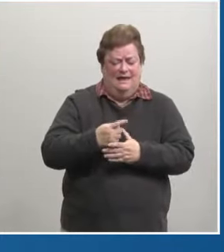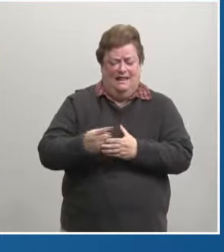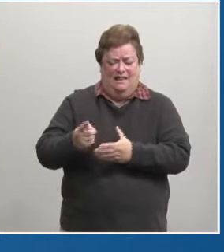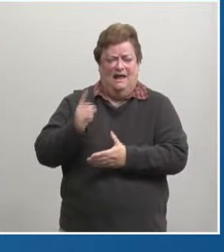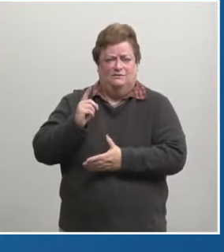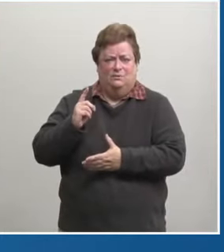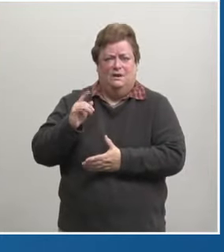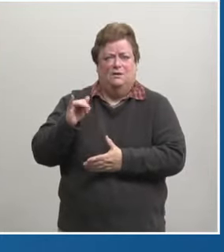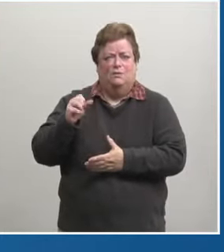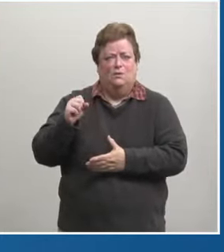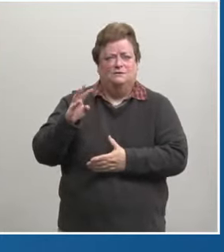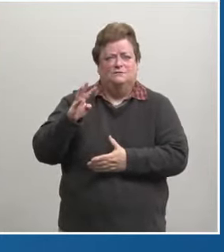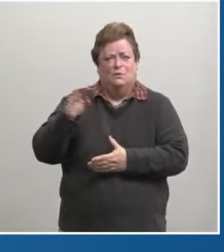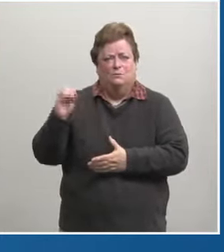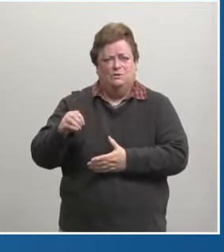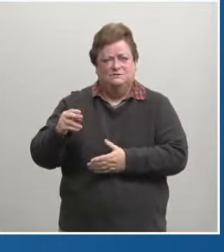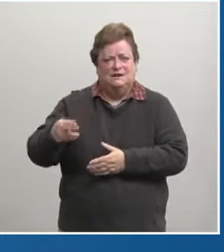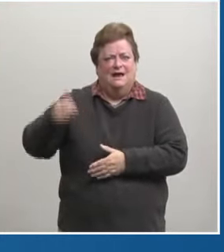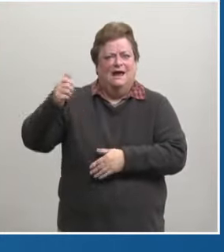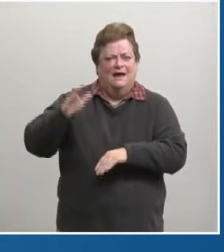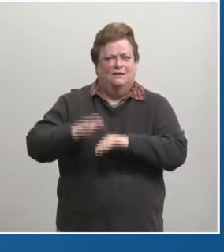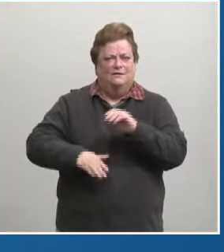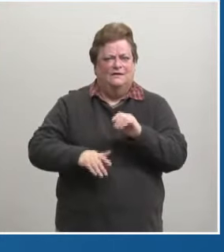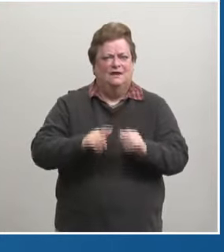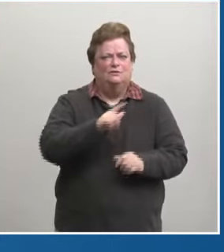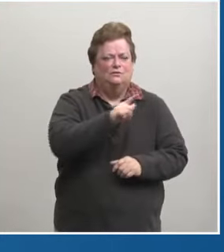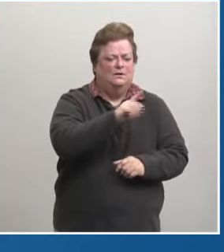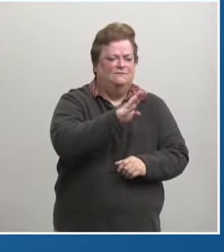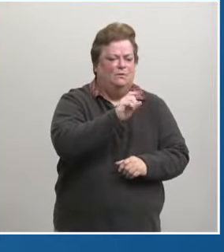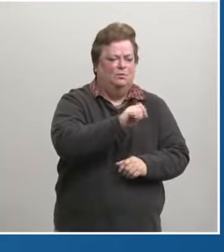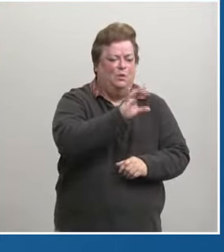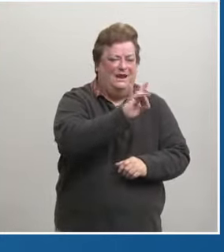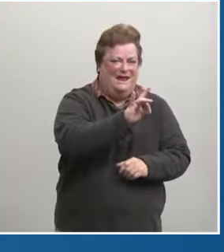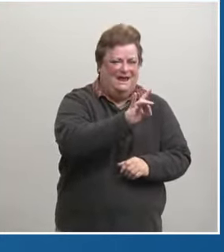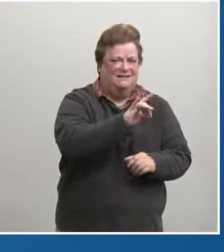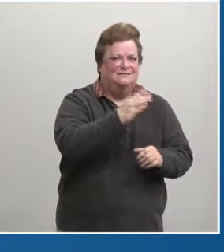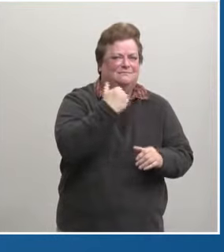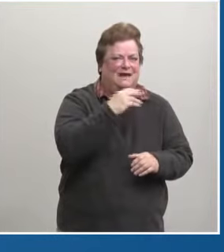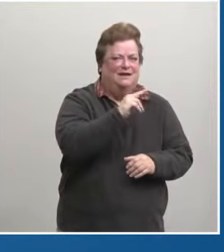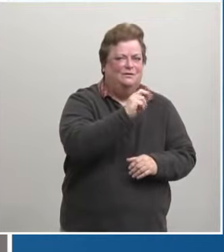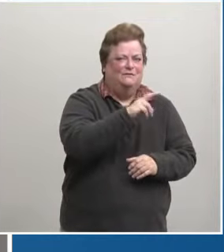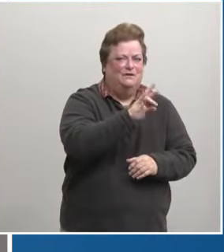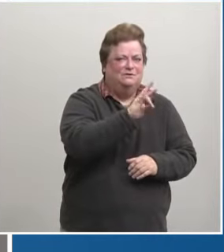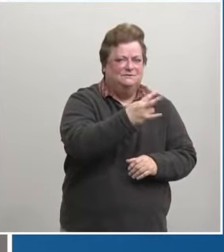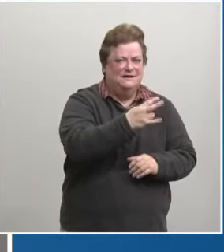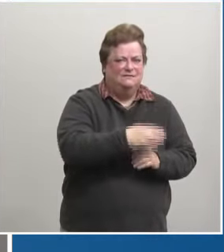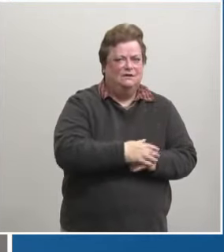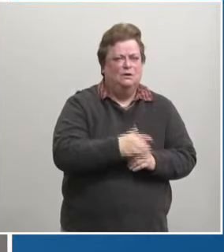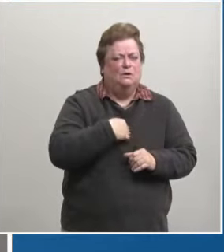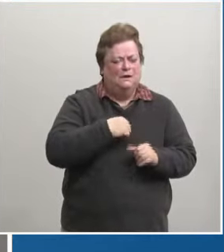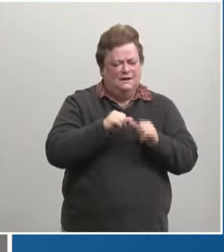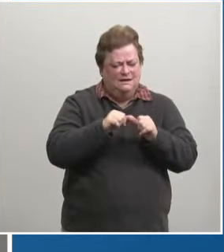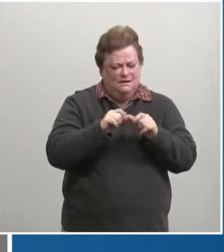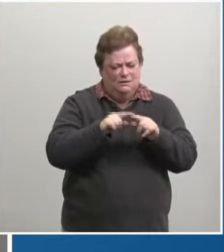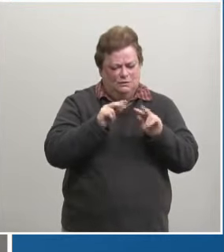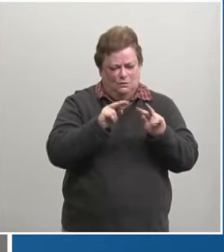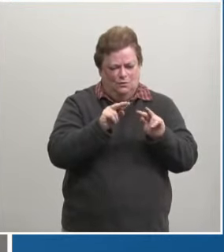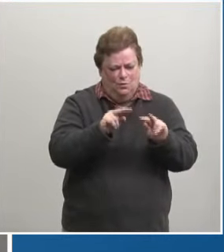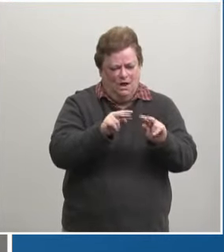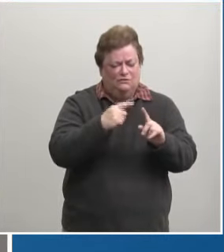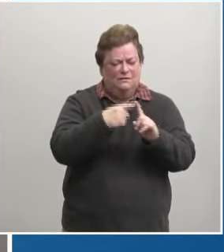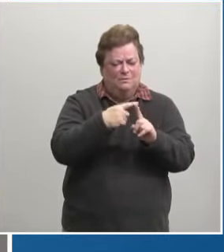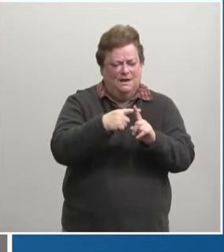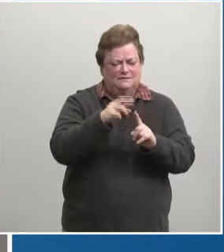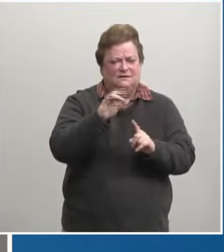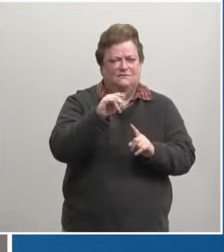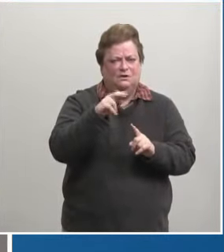was about 4% higher than the 24.8% on November 7th. We will continue to monitor the